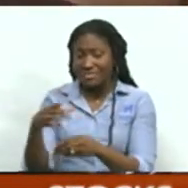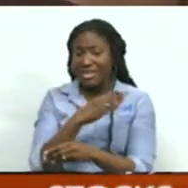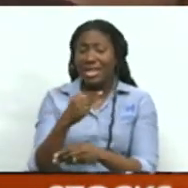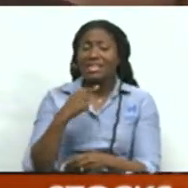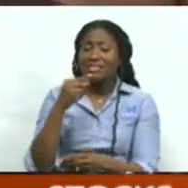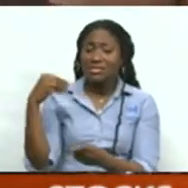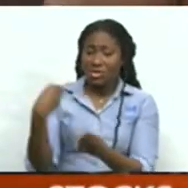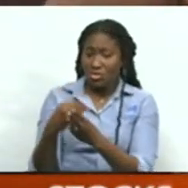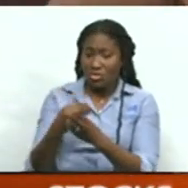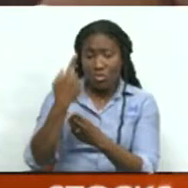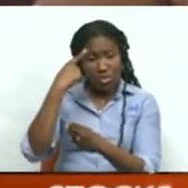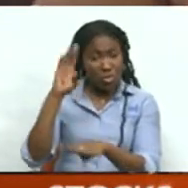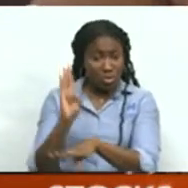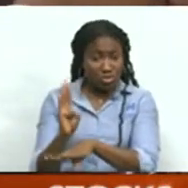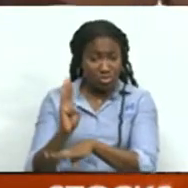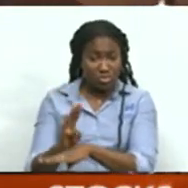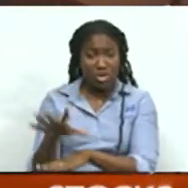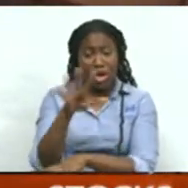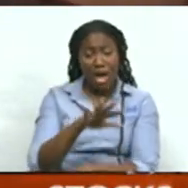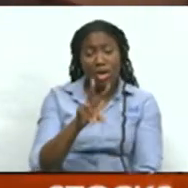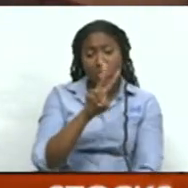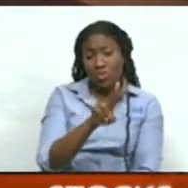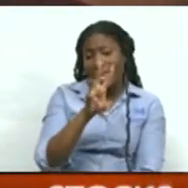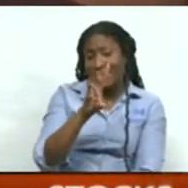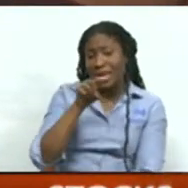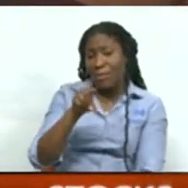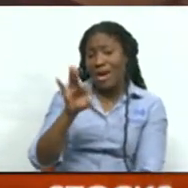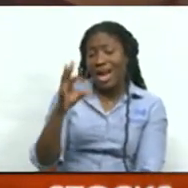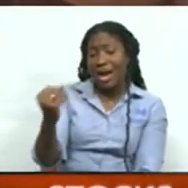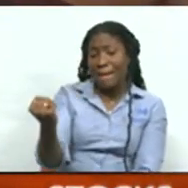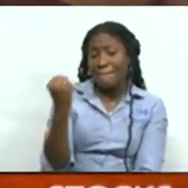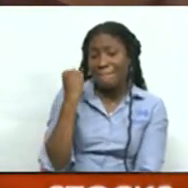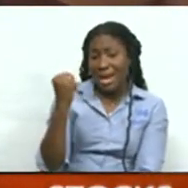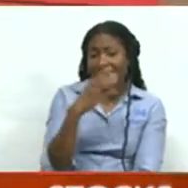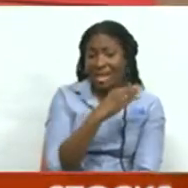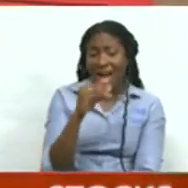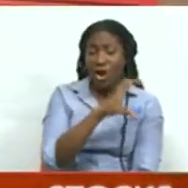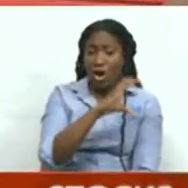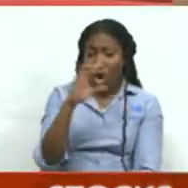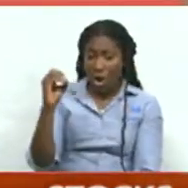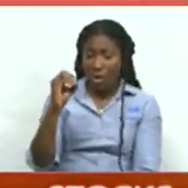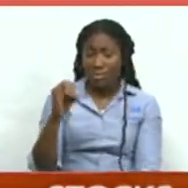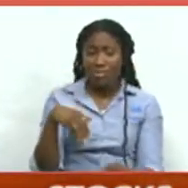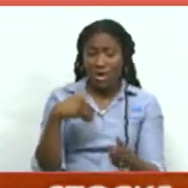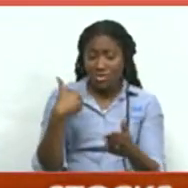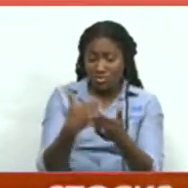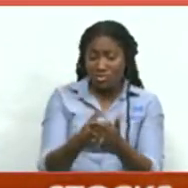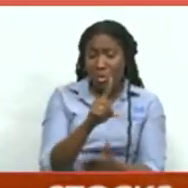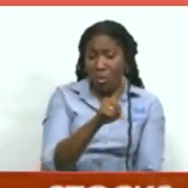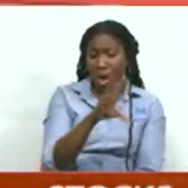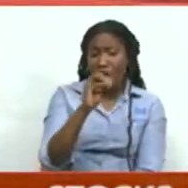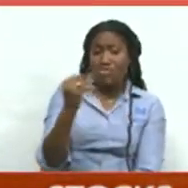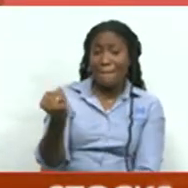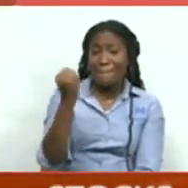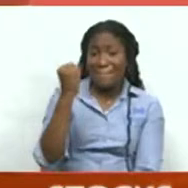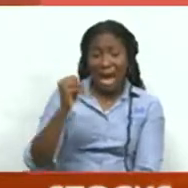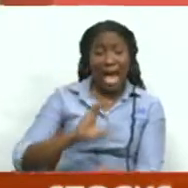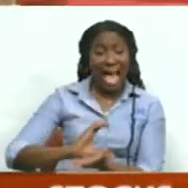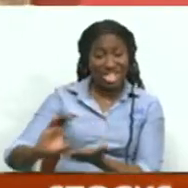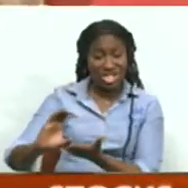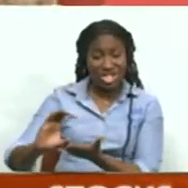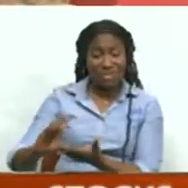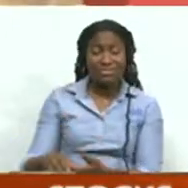operations was 26.9 million and the company ended the quarter with 100 million in cash, having reduced